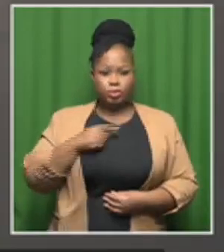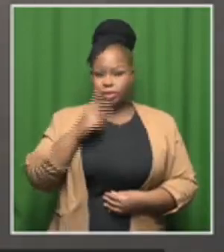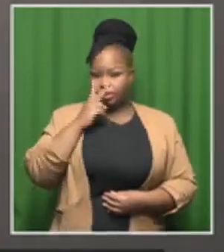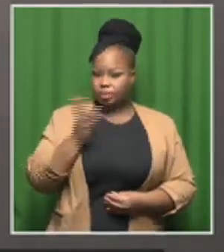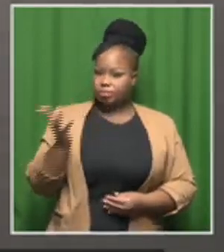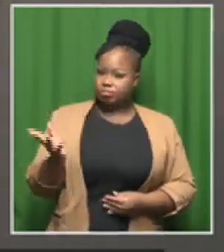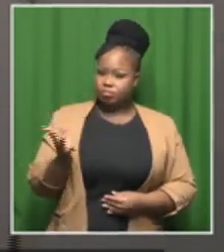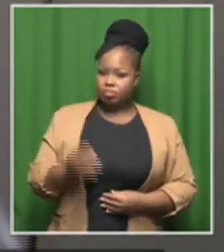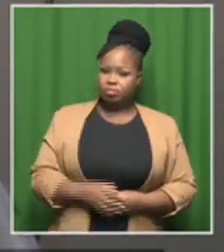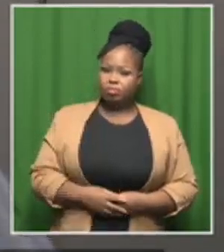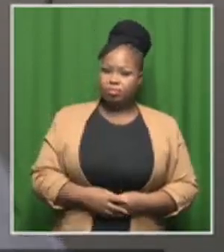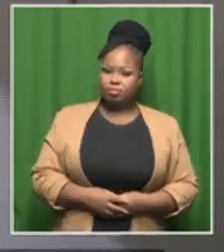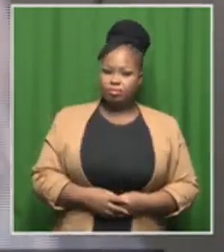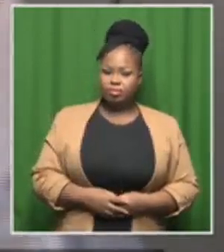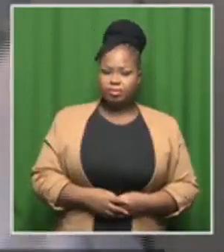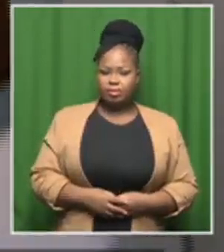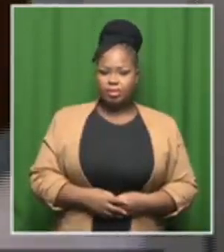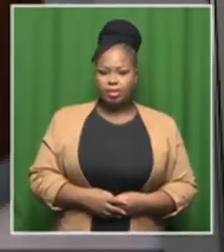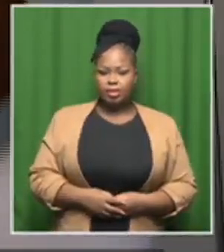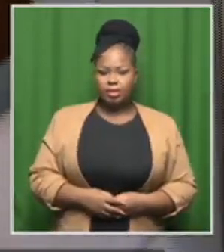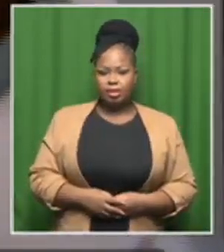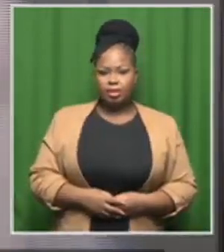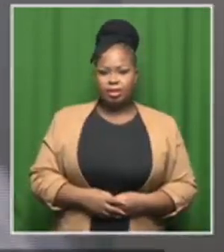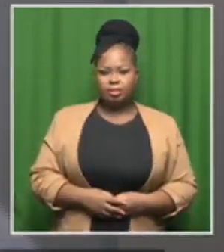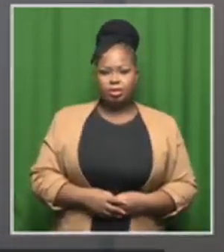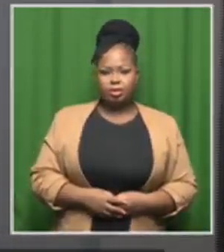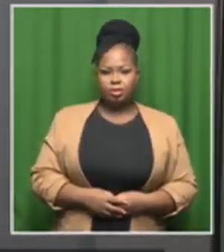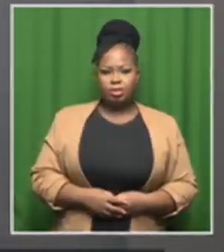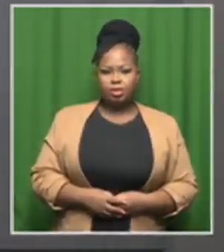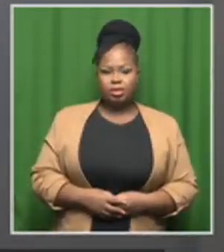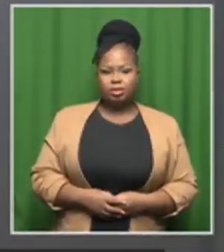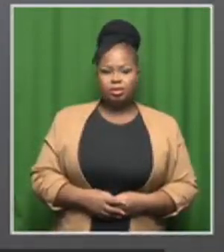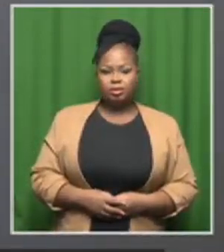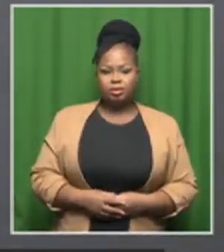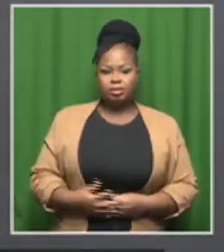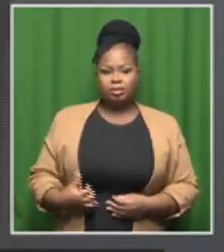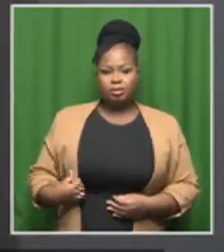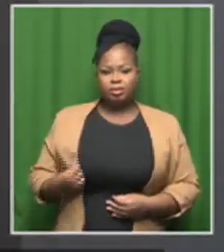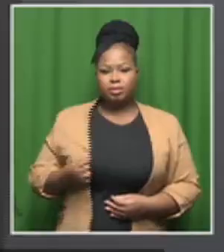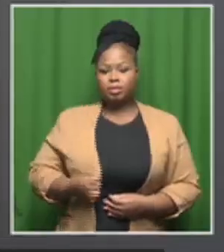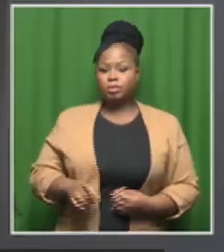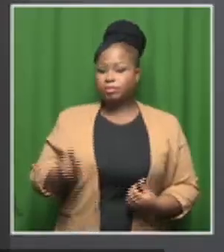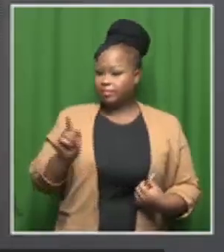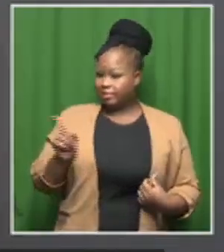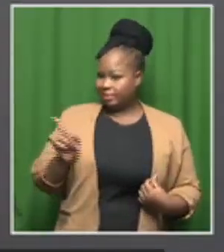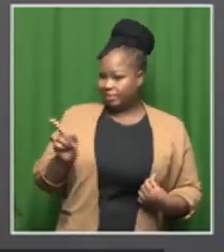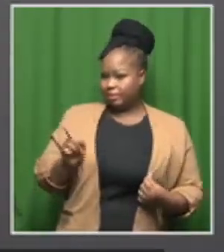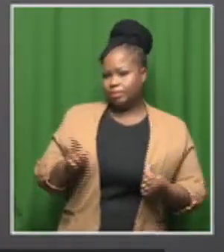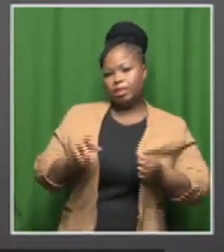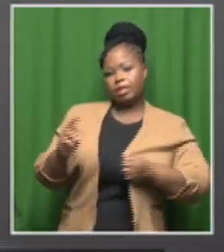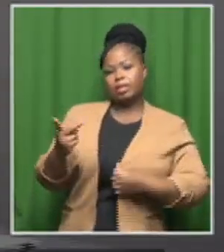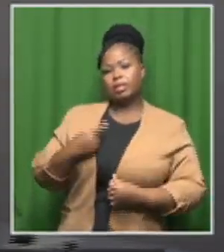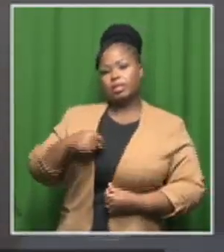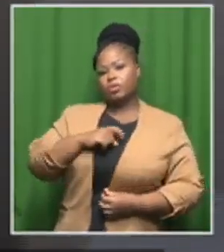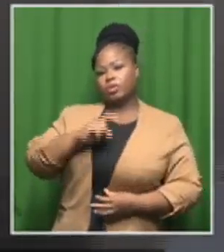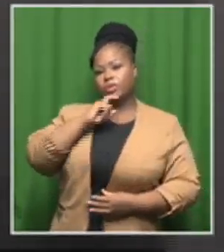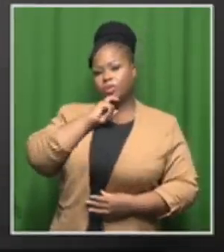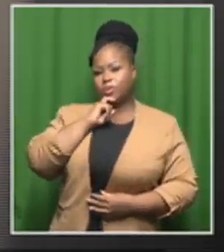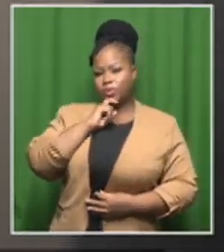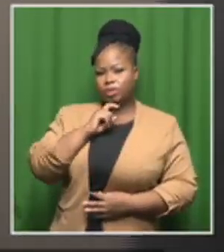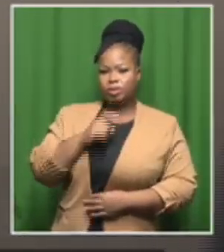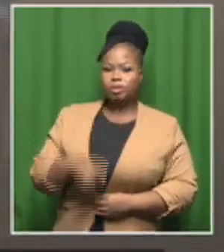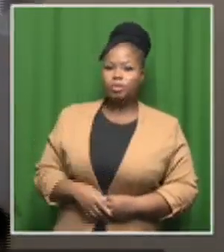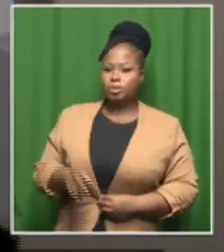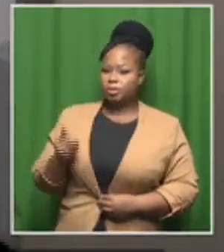us, and what you guys are busy with. Absolutely. Okay, so this is one of our many instruments that we use. So what we